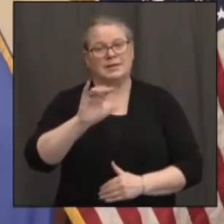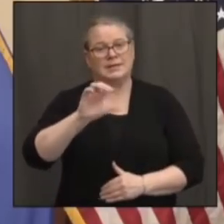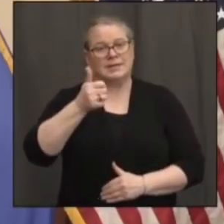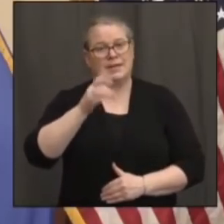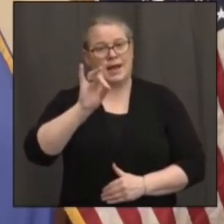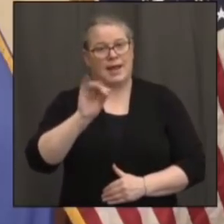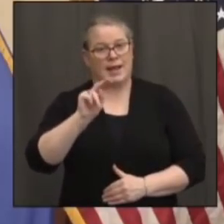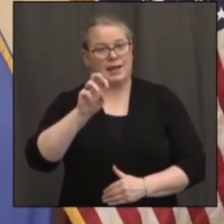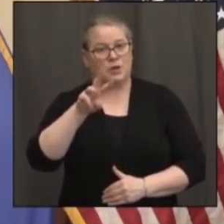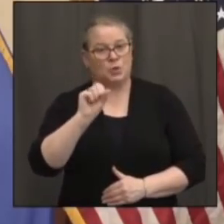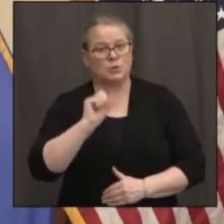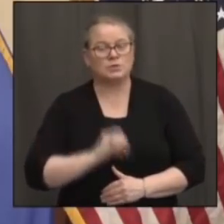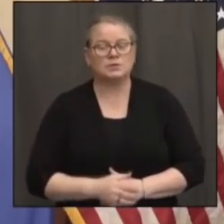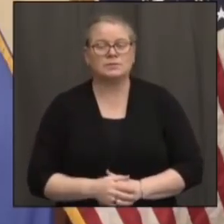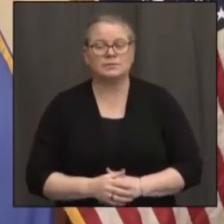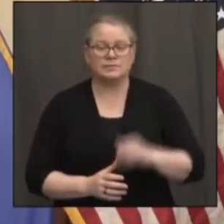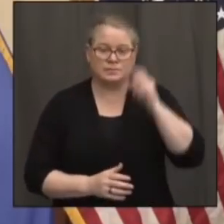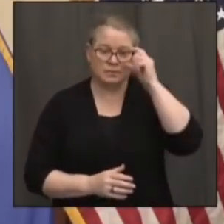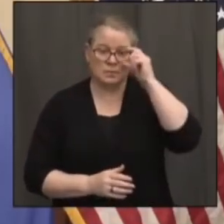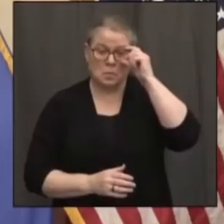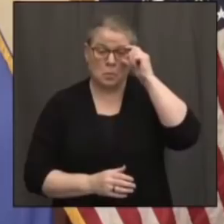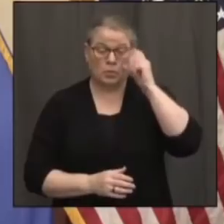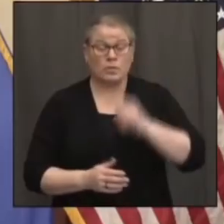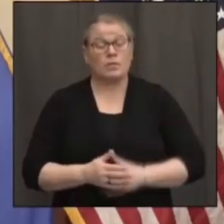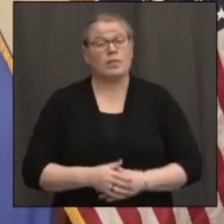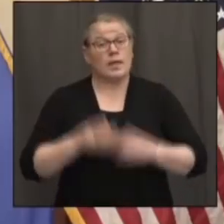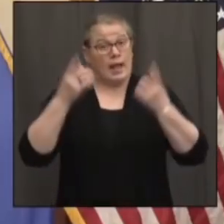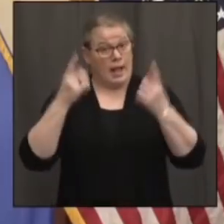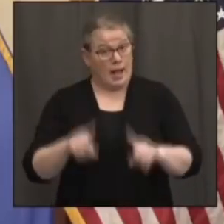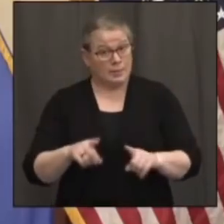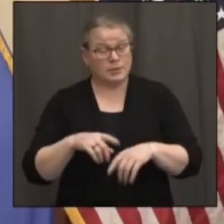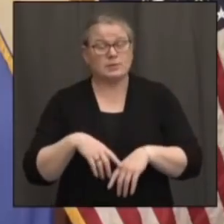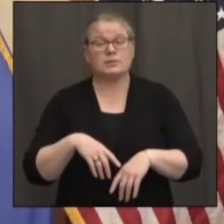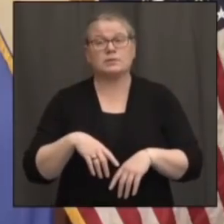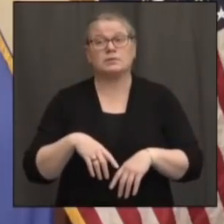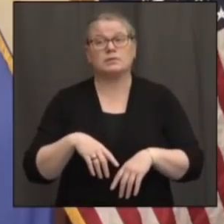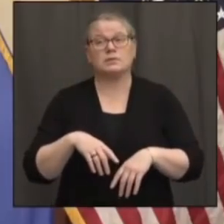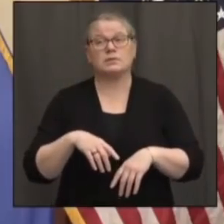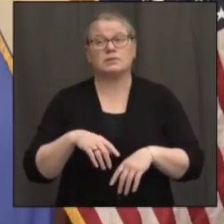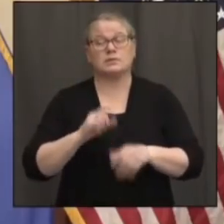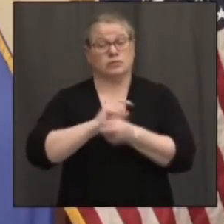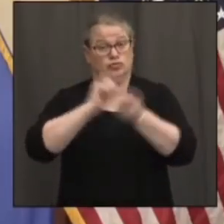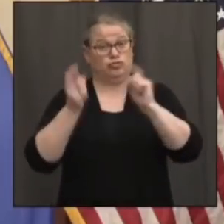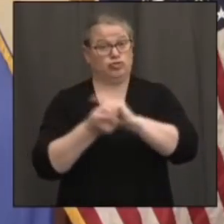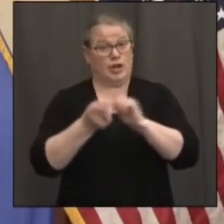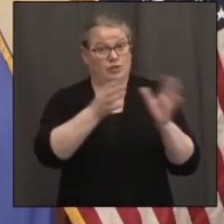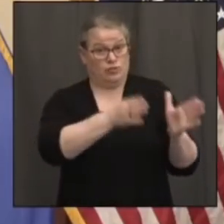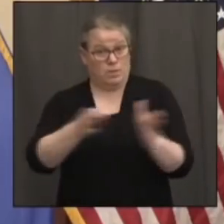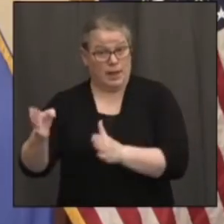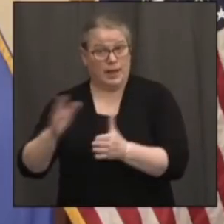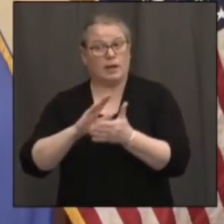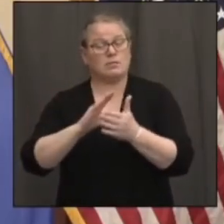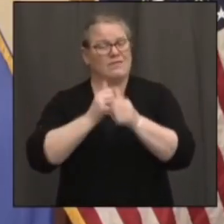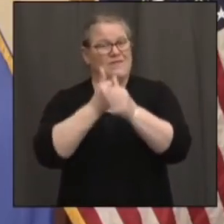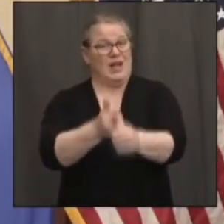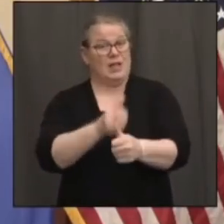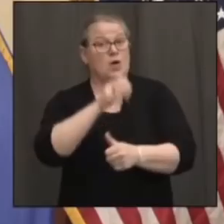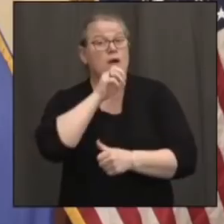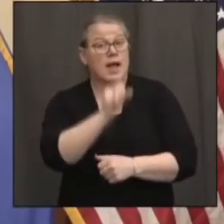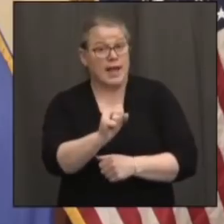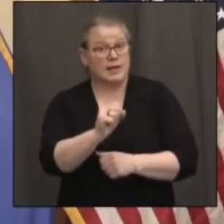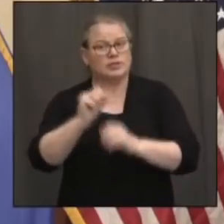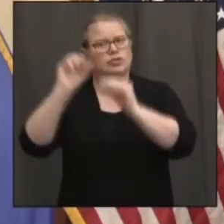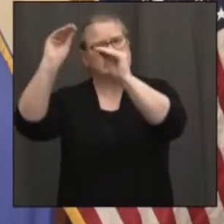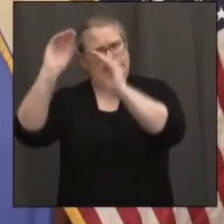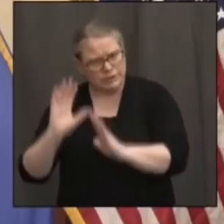When you went to additional age-based eligibility, the teachers and the school staff were the exception. Will there be other exceptions,